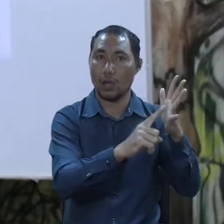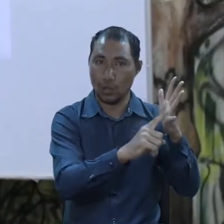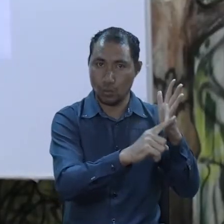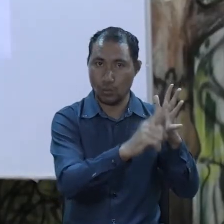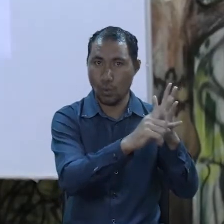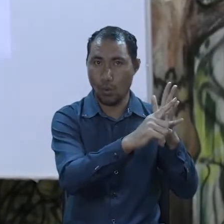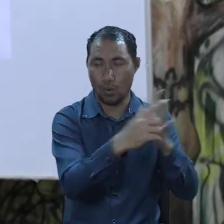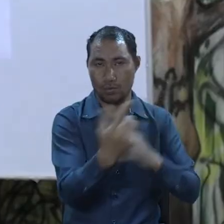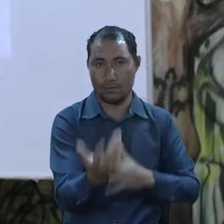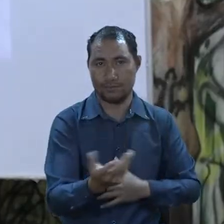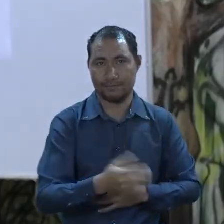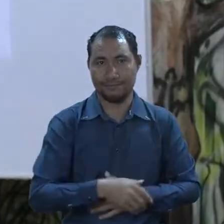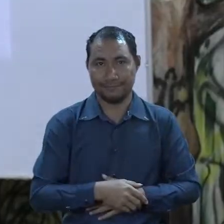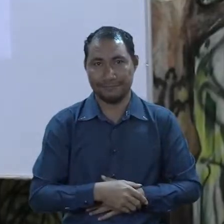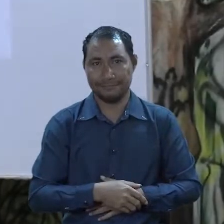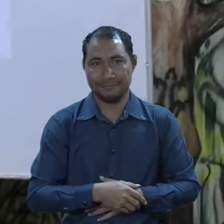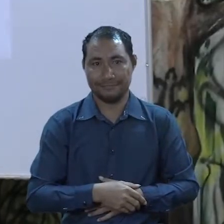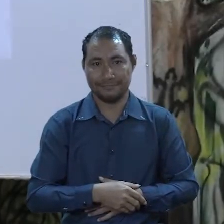suwo.